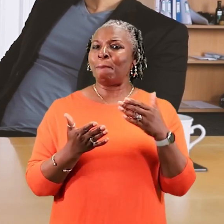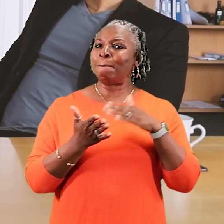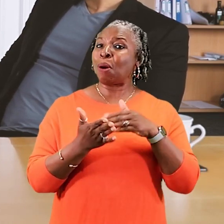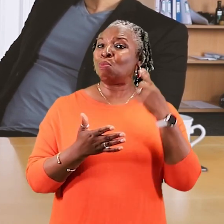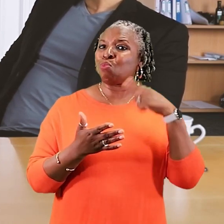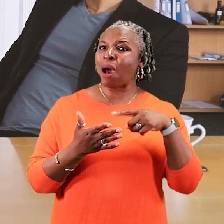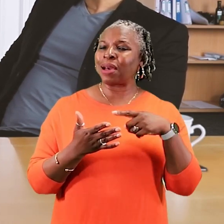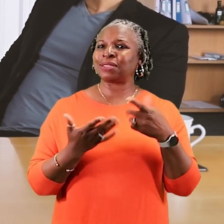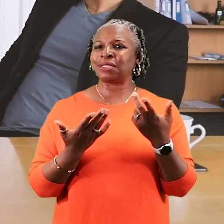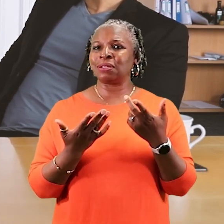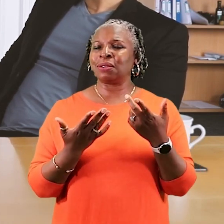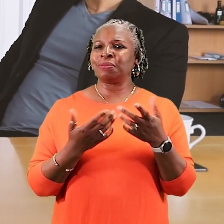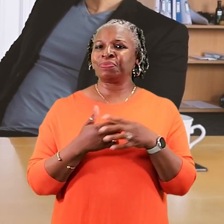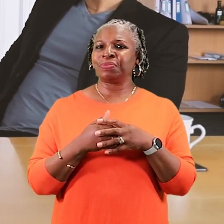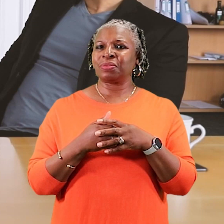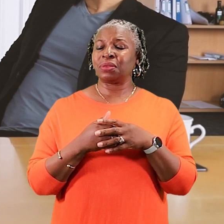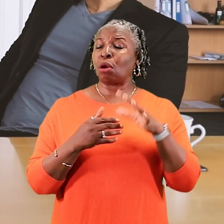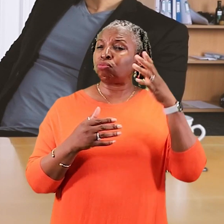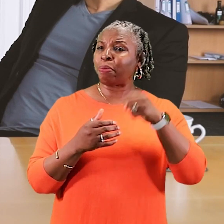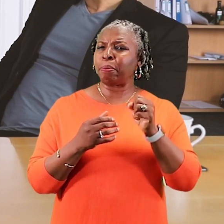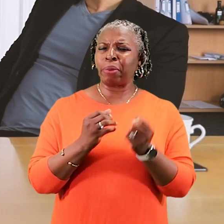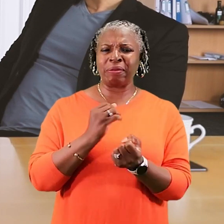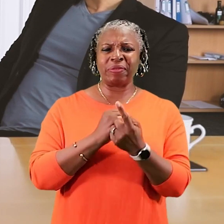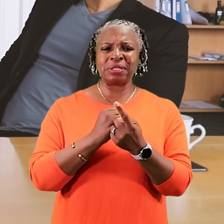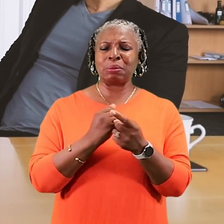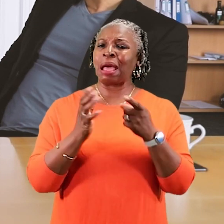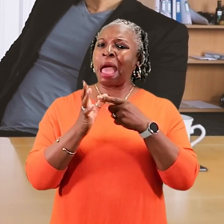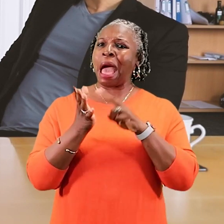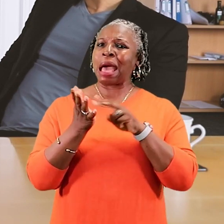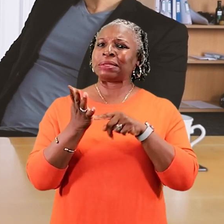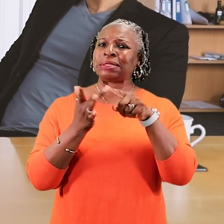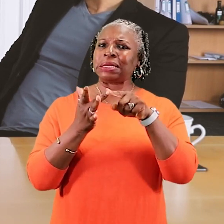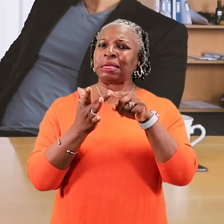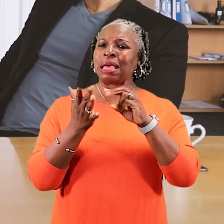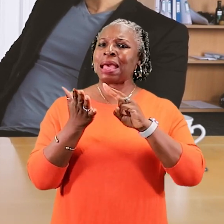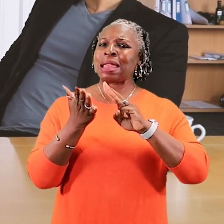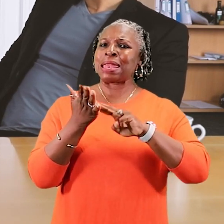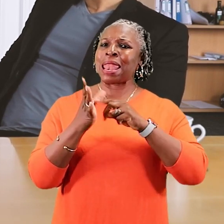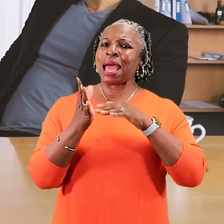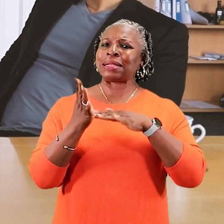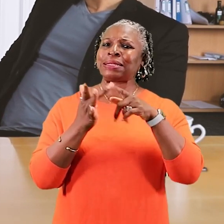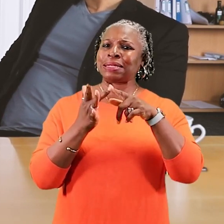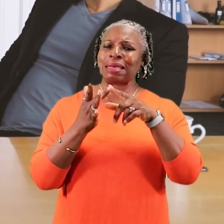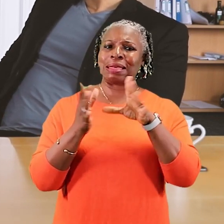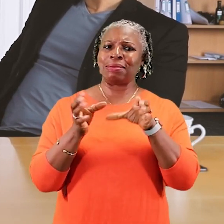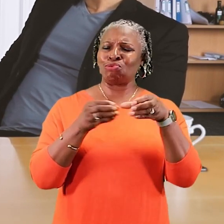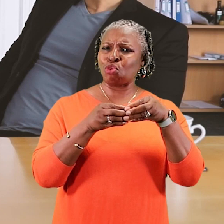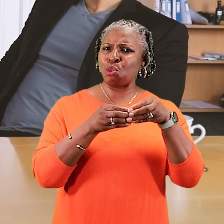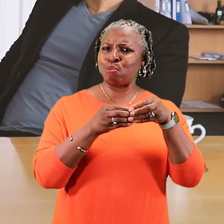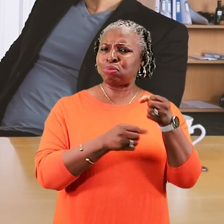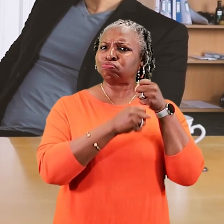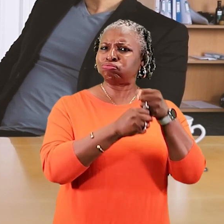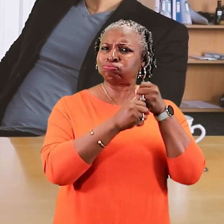demos from a young age. I remember events like the anti-Nazi League demonstrations, Rock